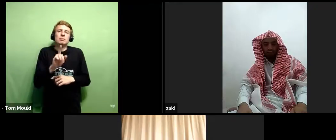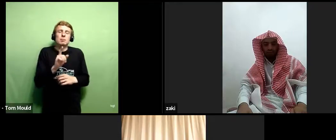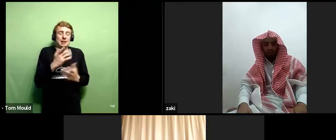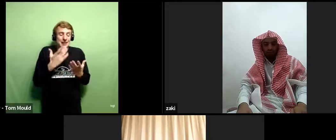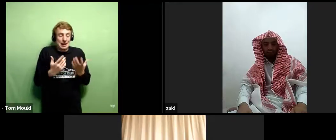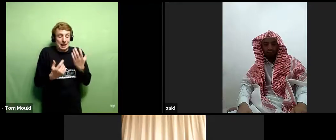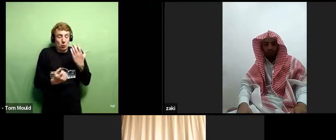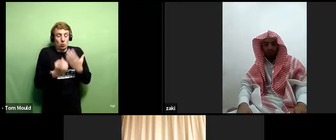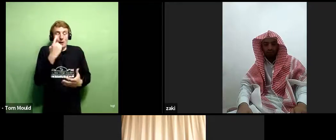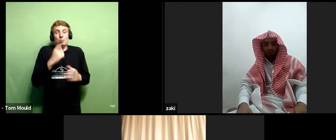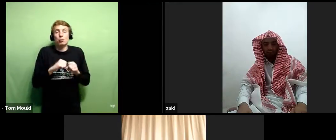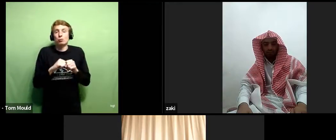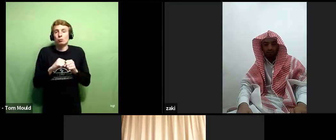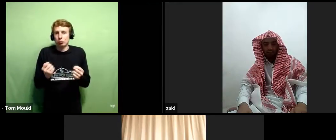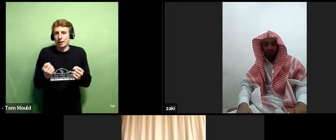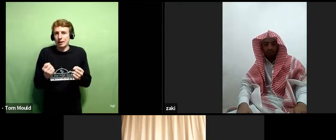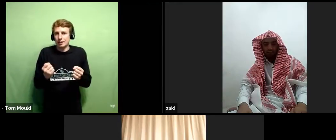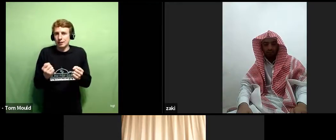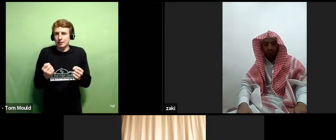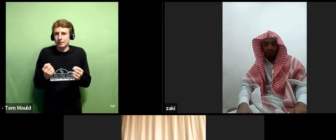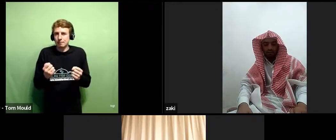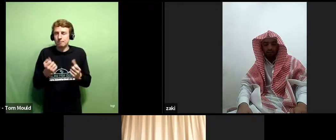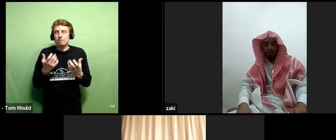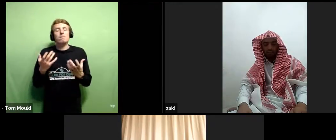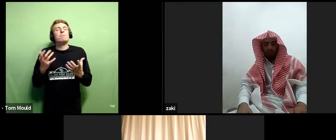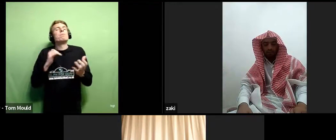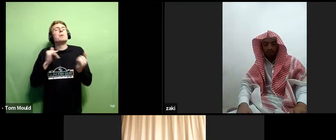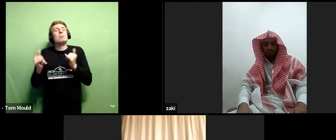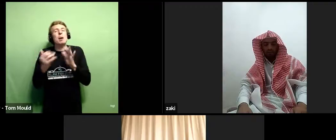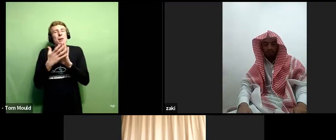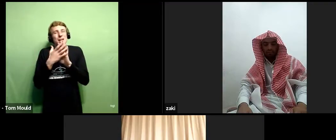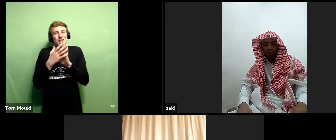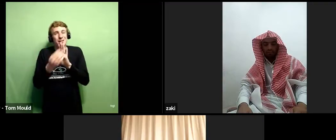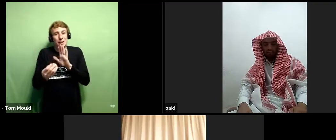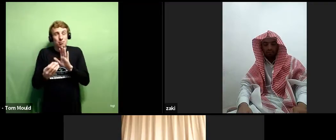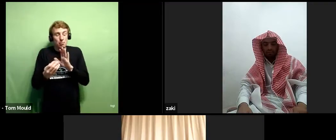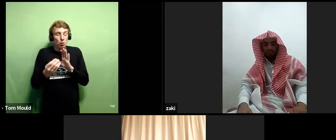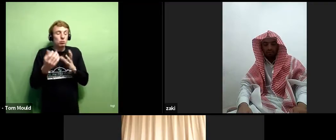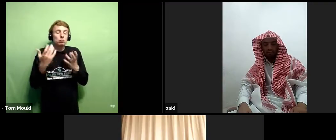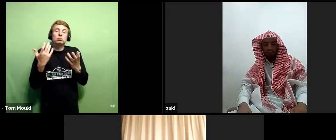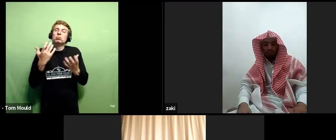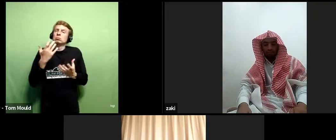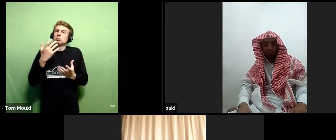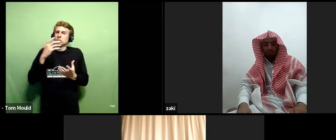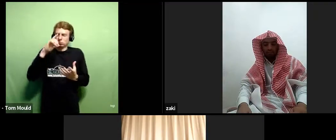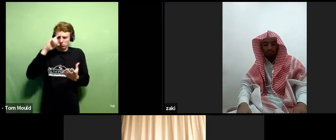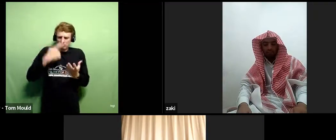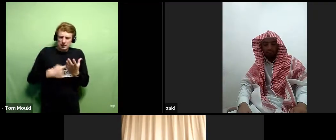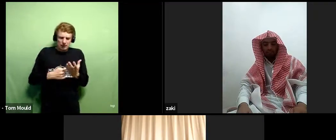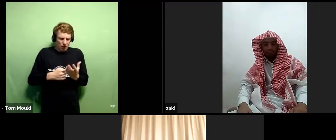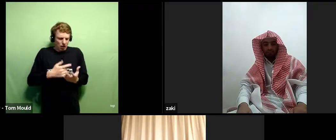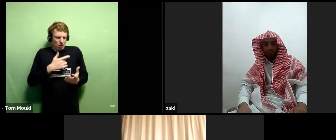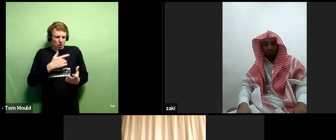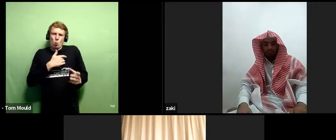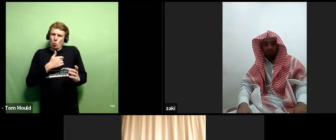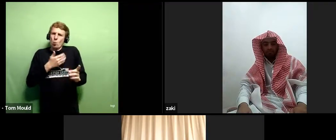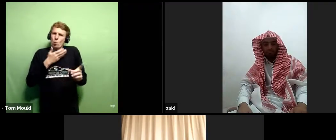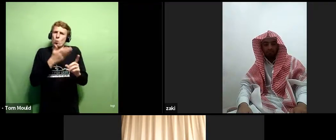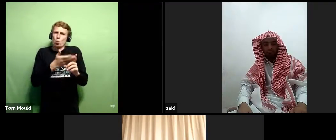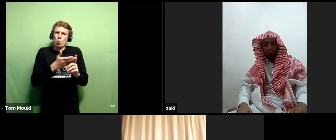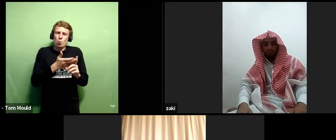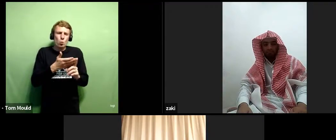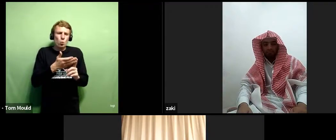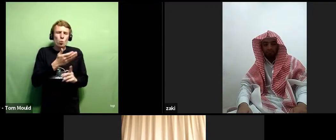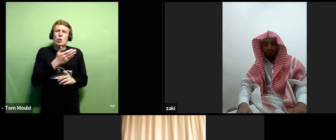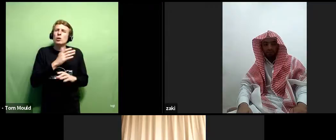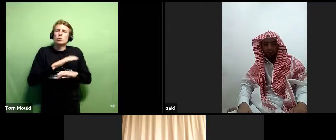has started and they have the intention not to fast, if the adhan is then made and then